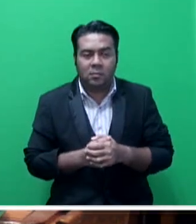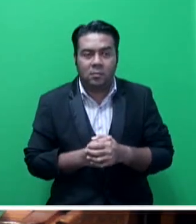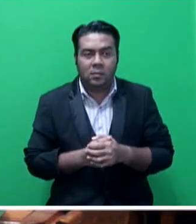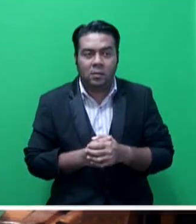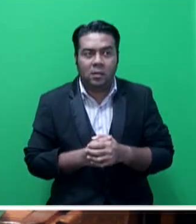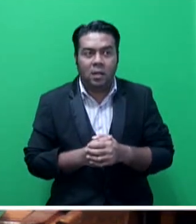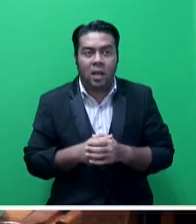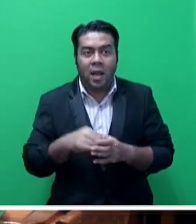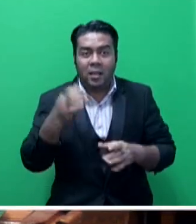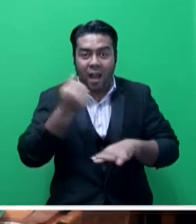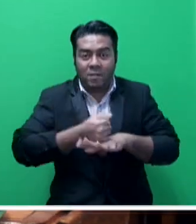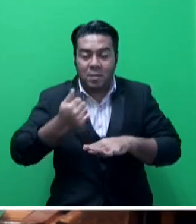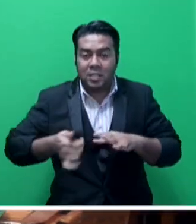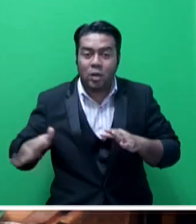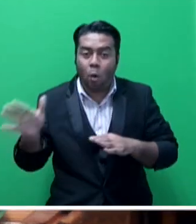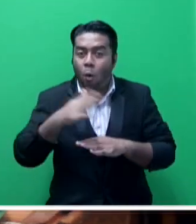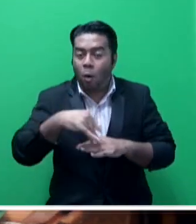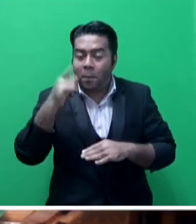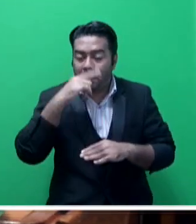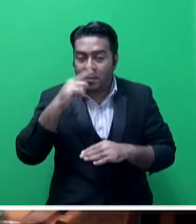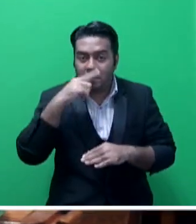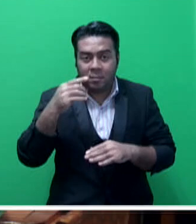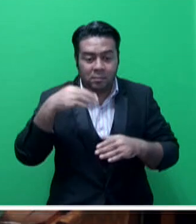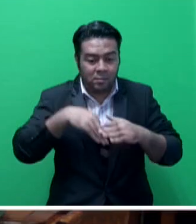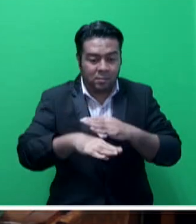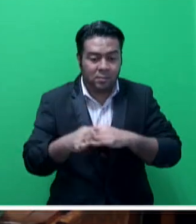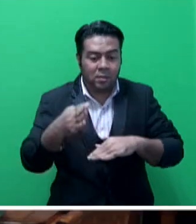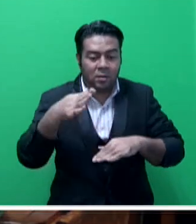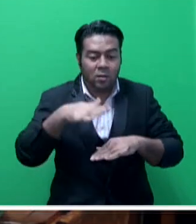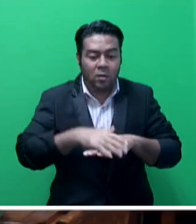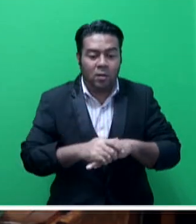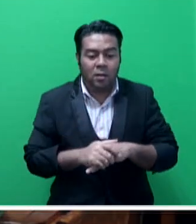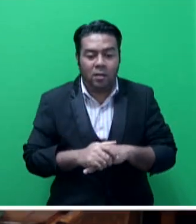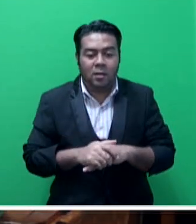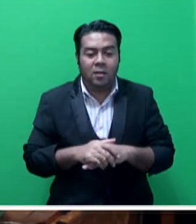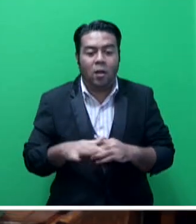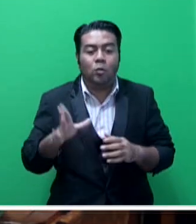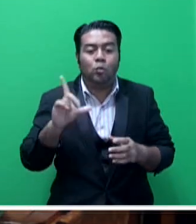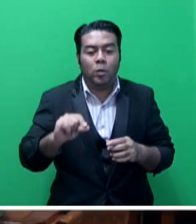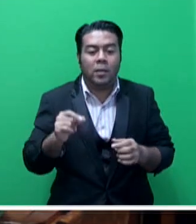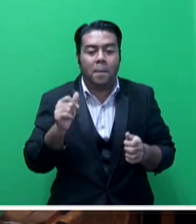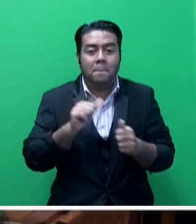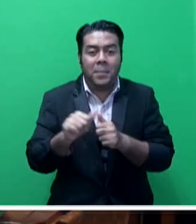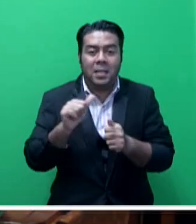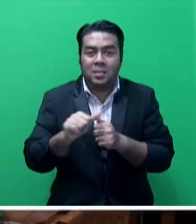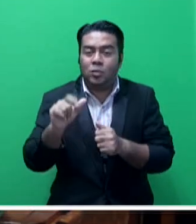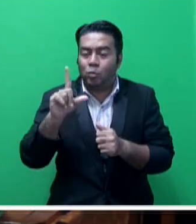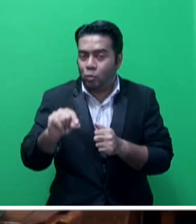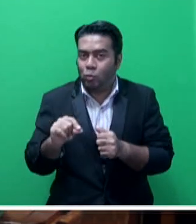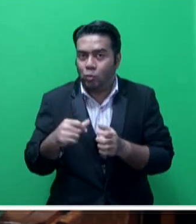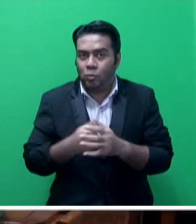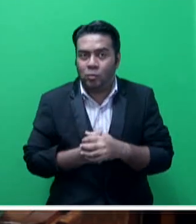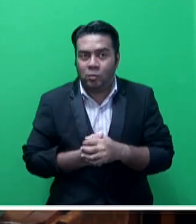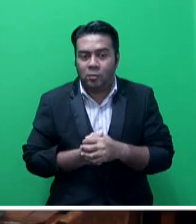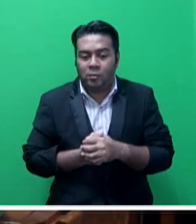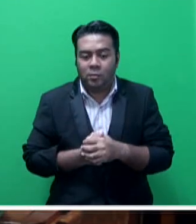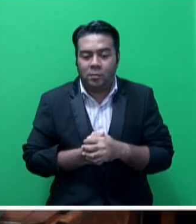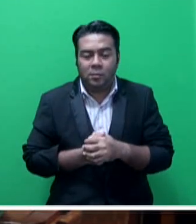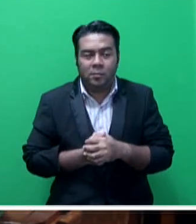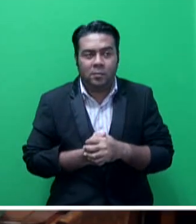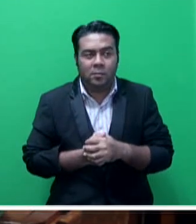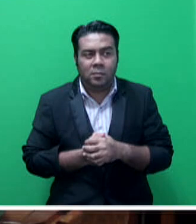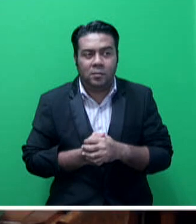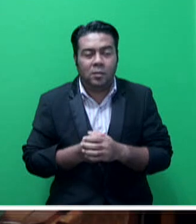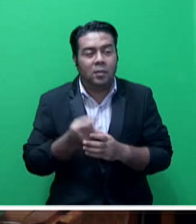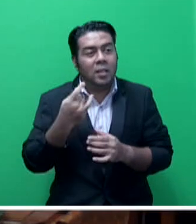government and all stakeholders involved in the relief operations are doing their best to attend to the issues that may